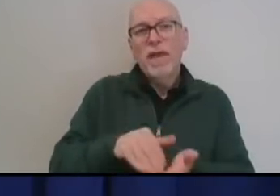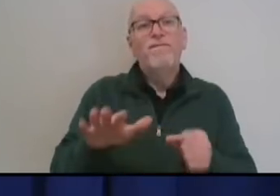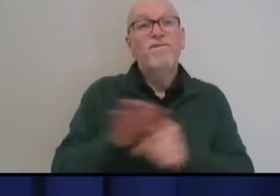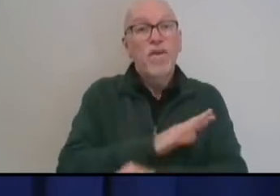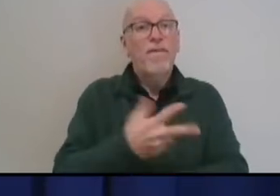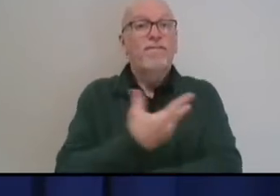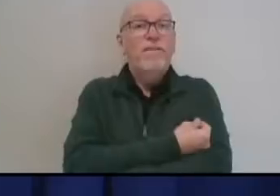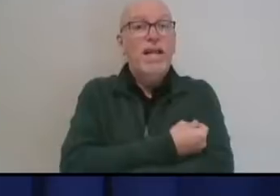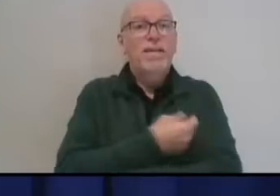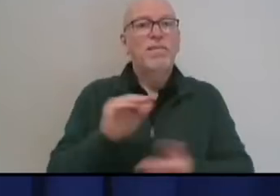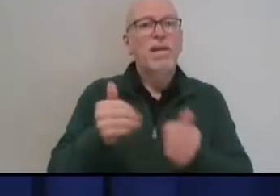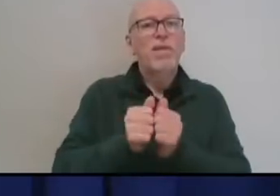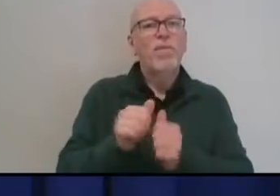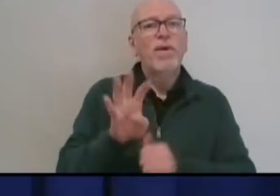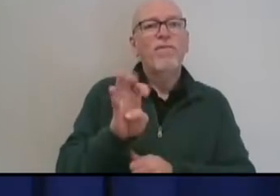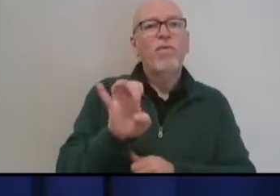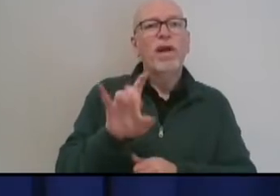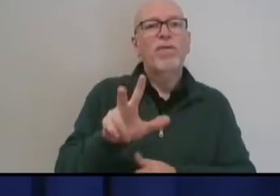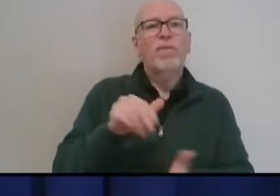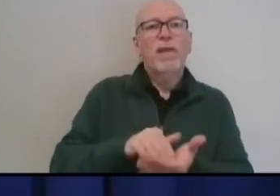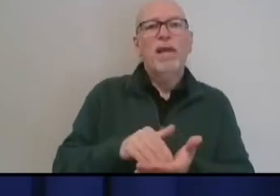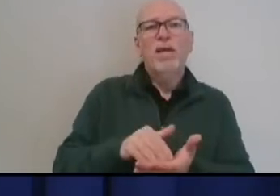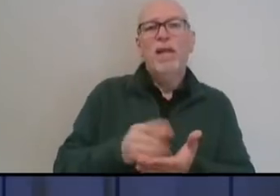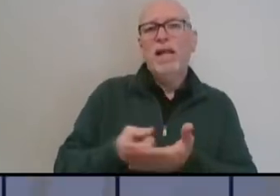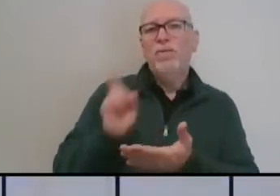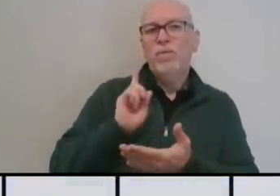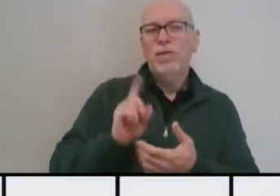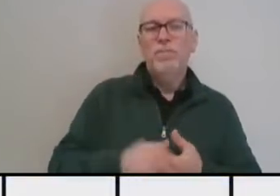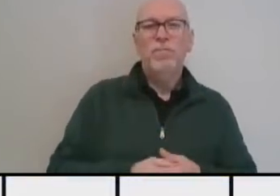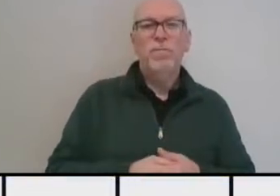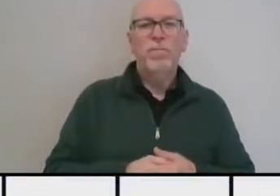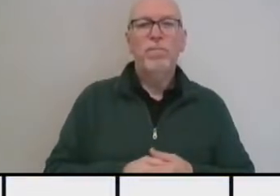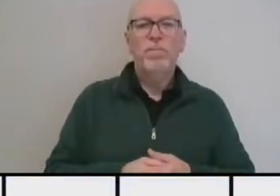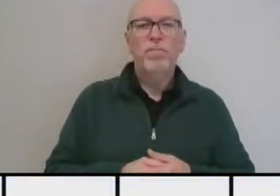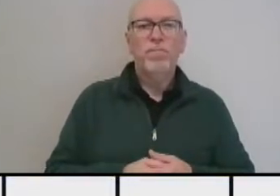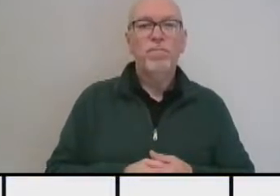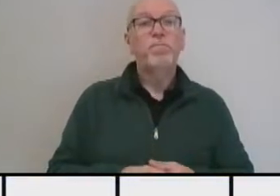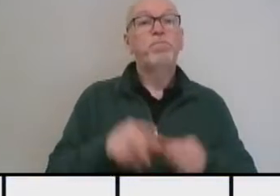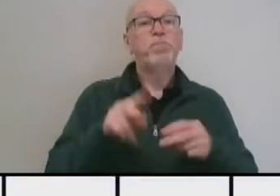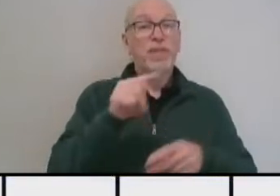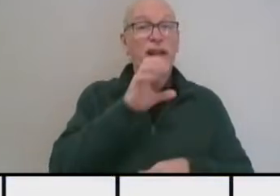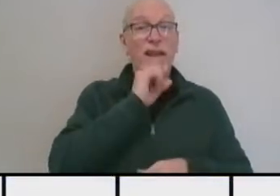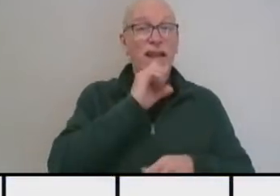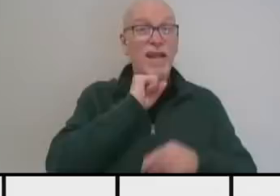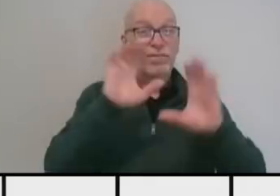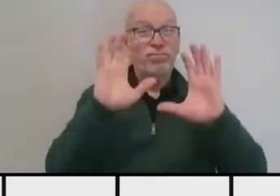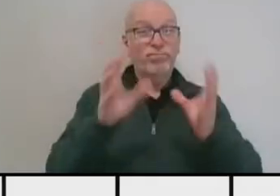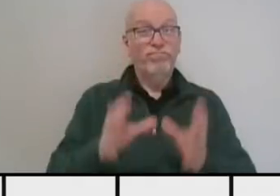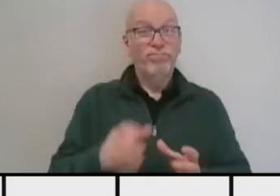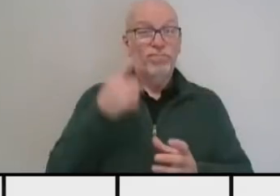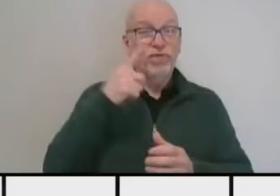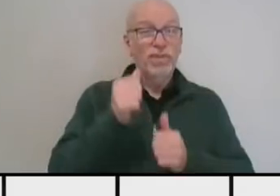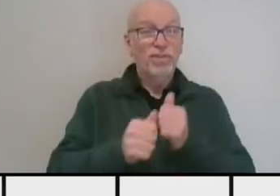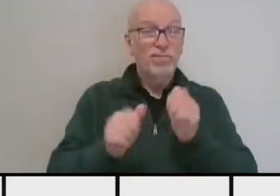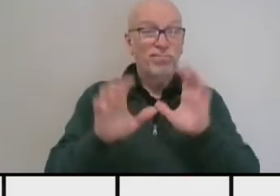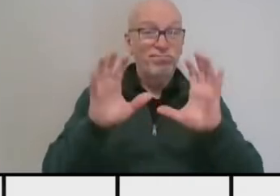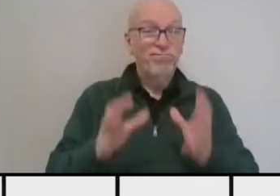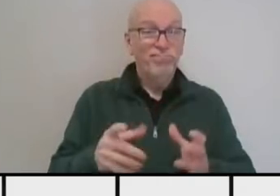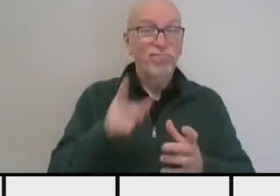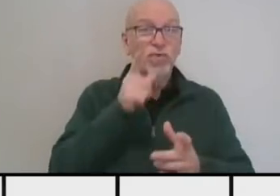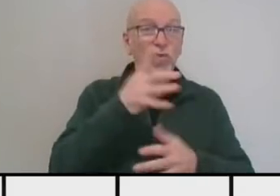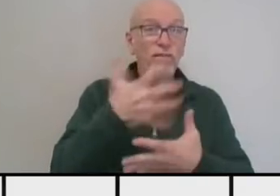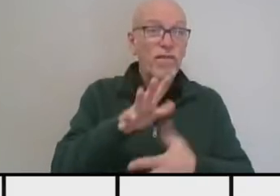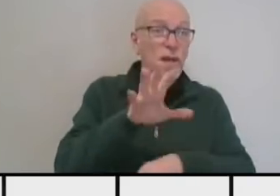from 483,000 from just last week. When you look at the age breakdowns for individuals who have scheduled or